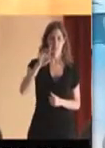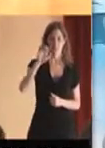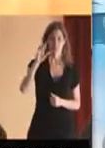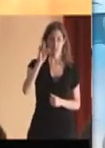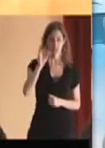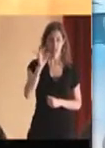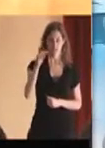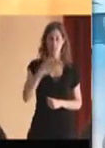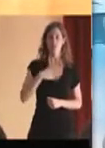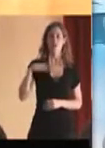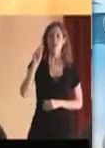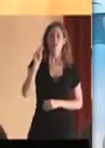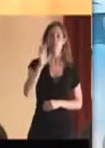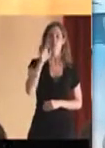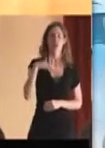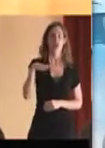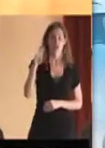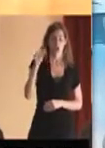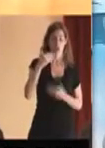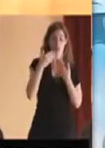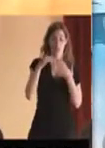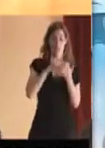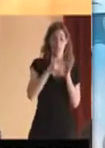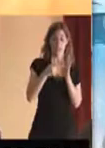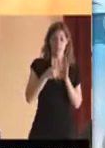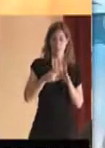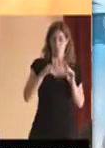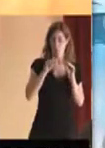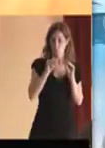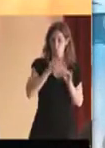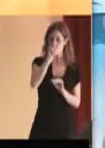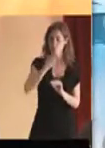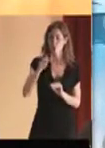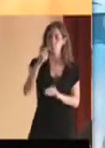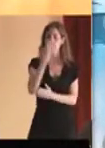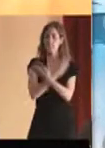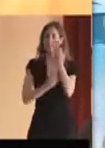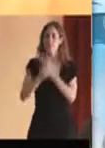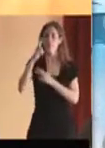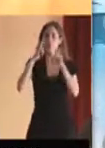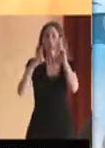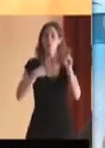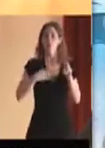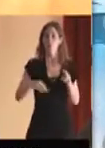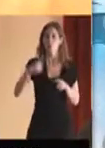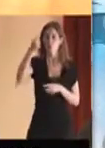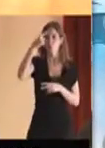physical inability, and I understand that with the system, people with